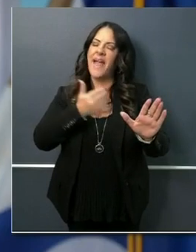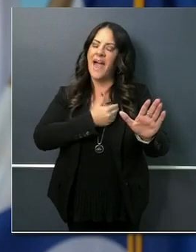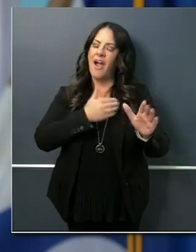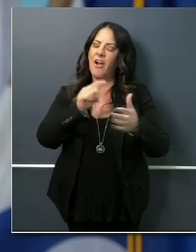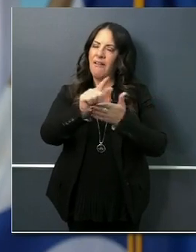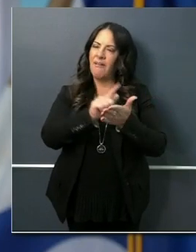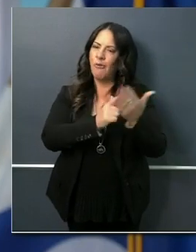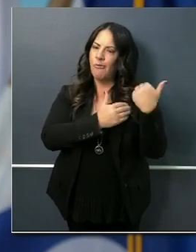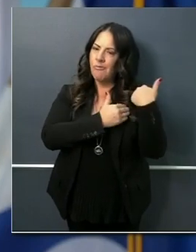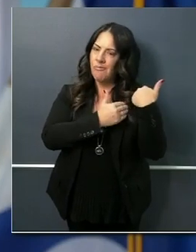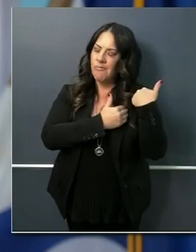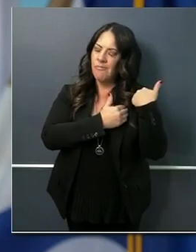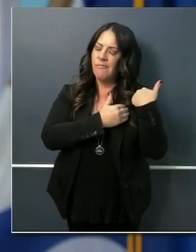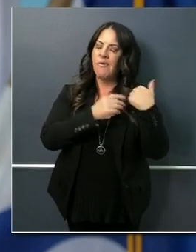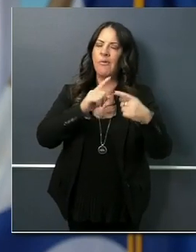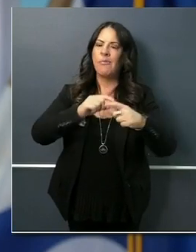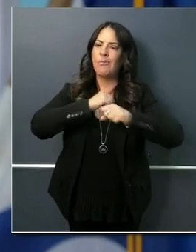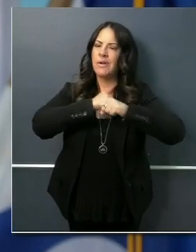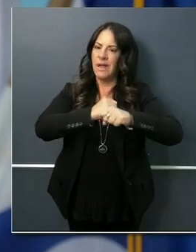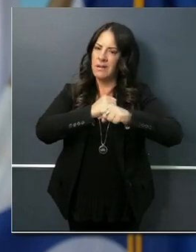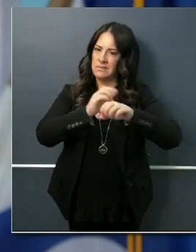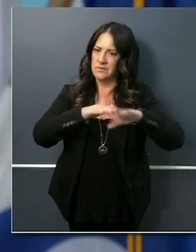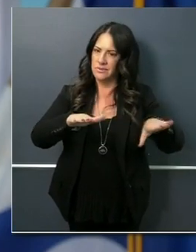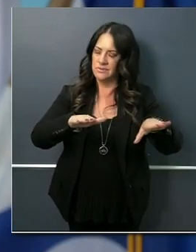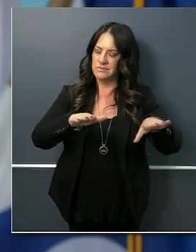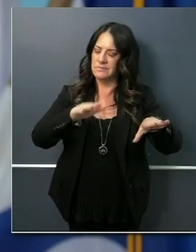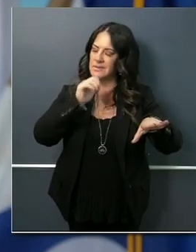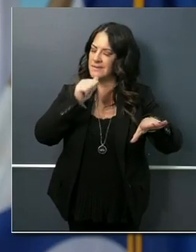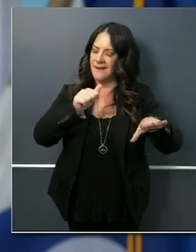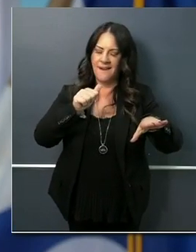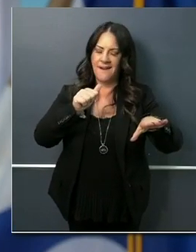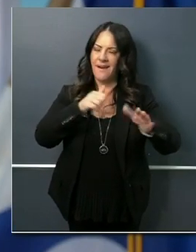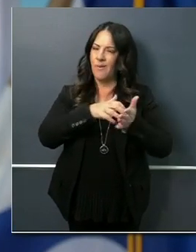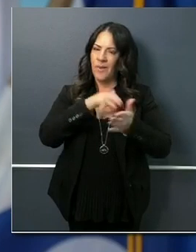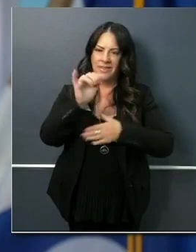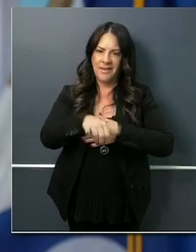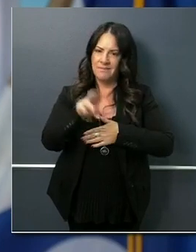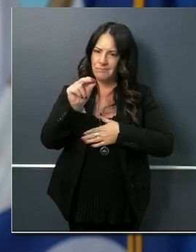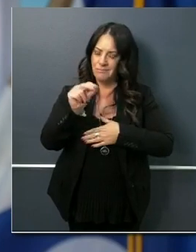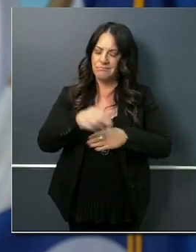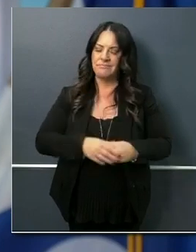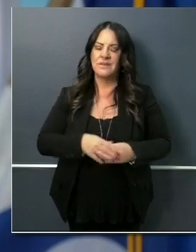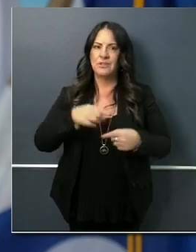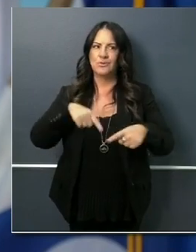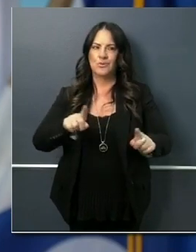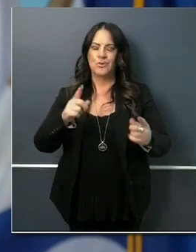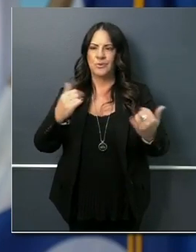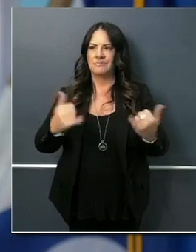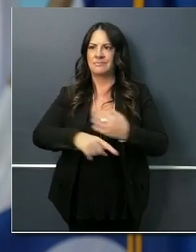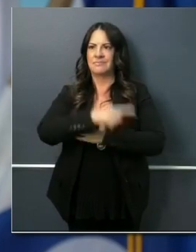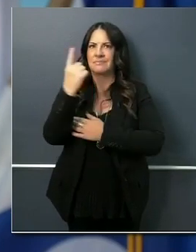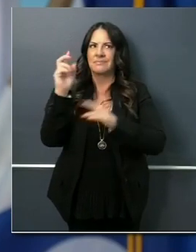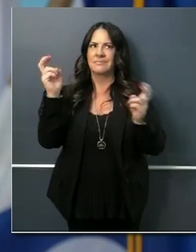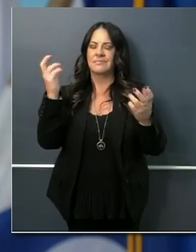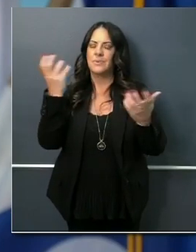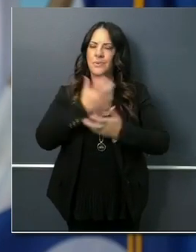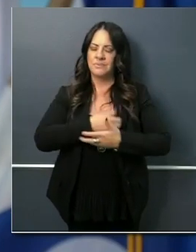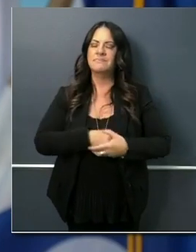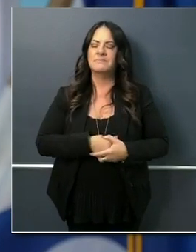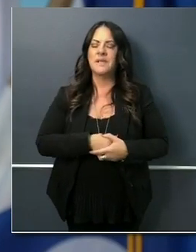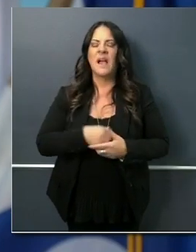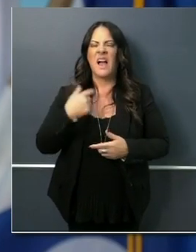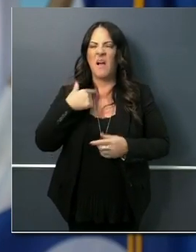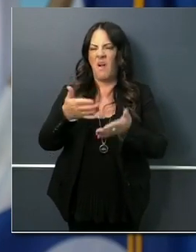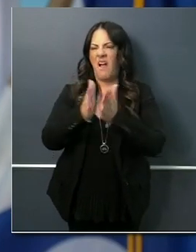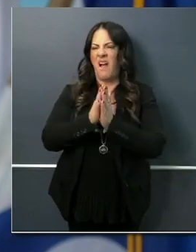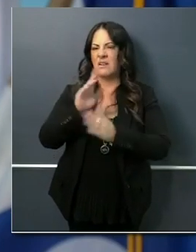legal responsibility to protect our children at this very difficult period of time. And I will ask Director Johnson to come up and